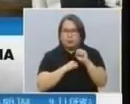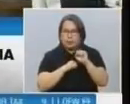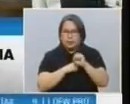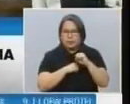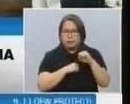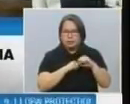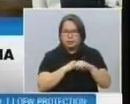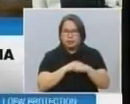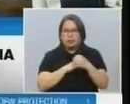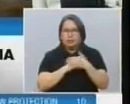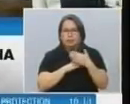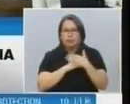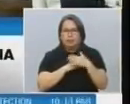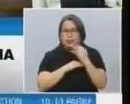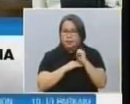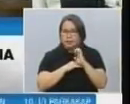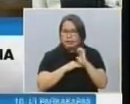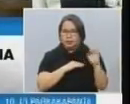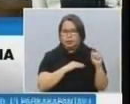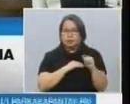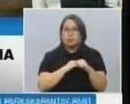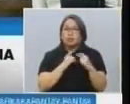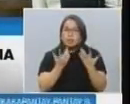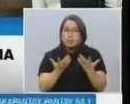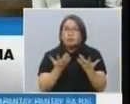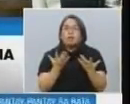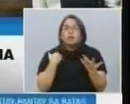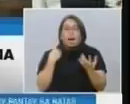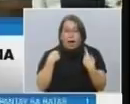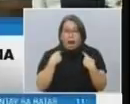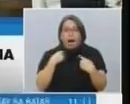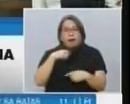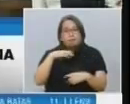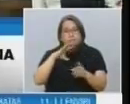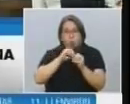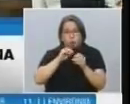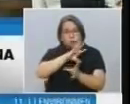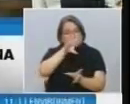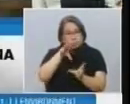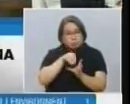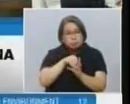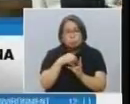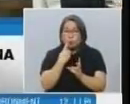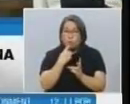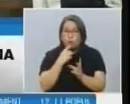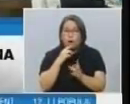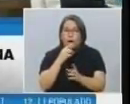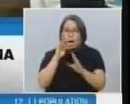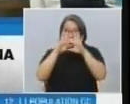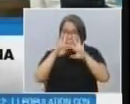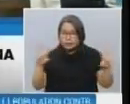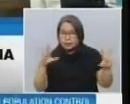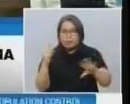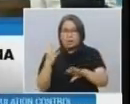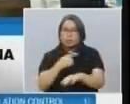West Philippine Sea. Participation in the ASEAN-China dialogue has also resulted to the draft framework